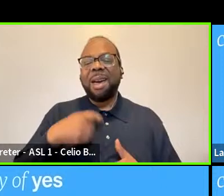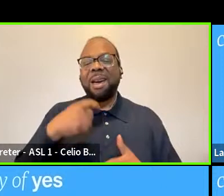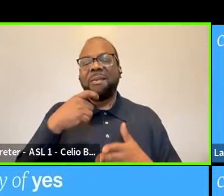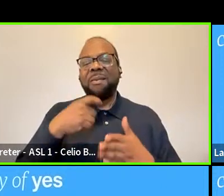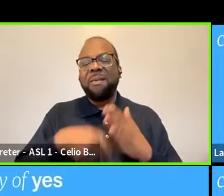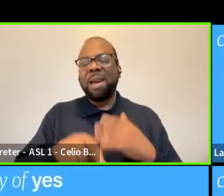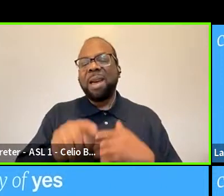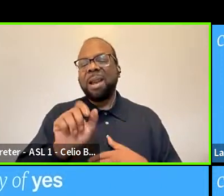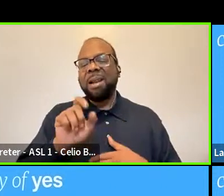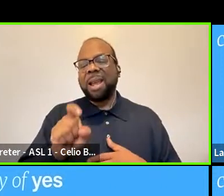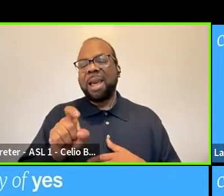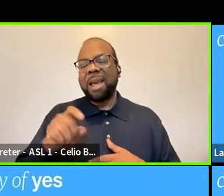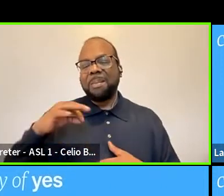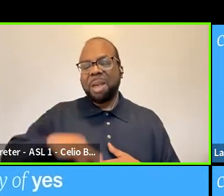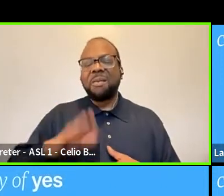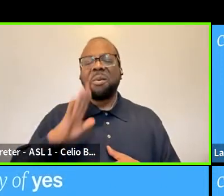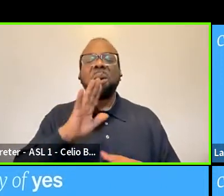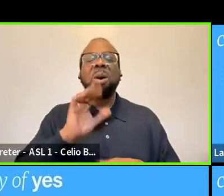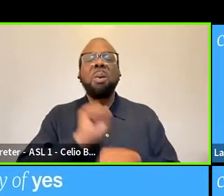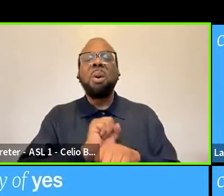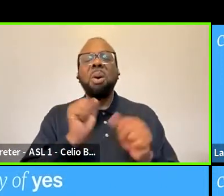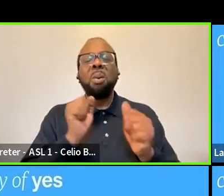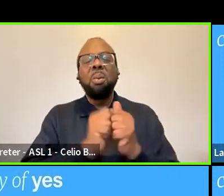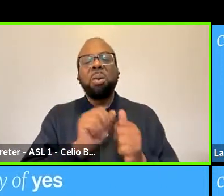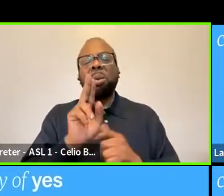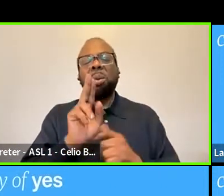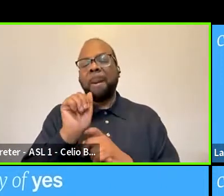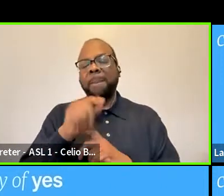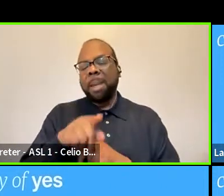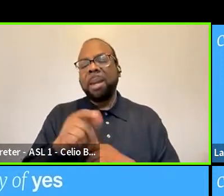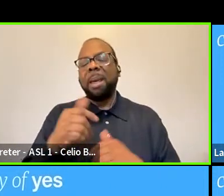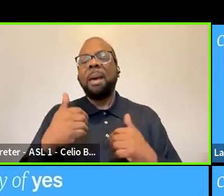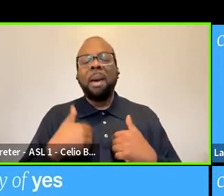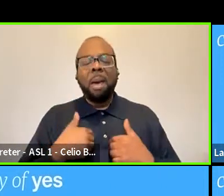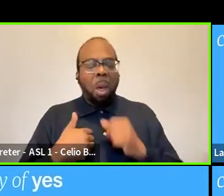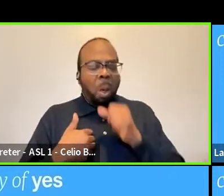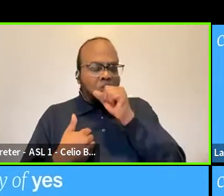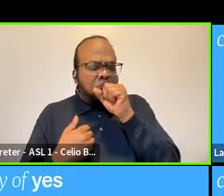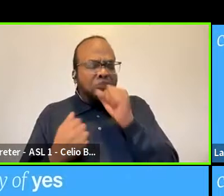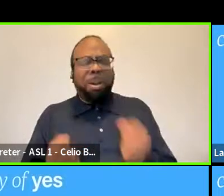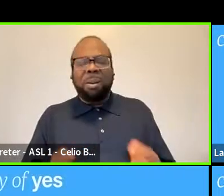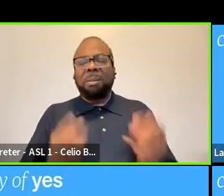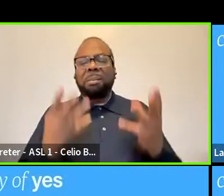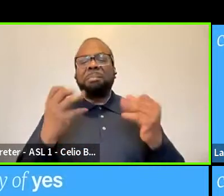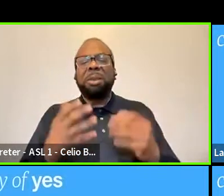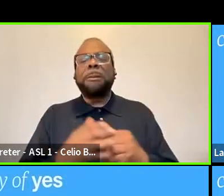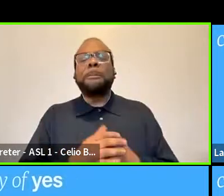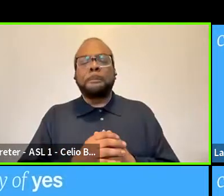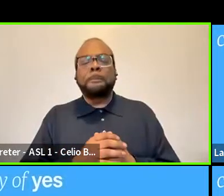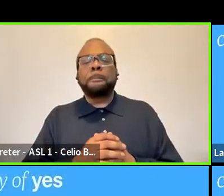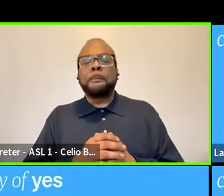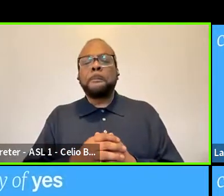will work with UAP to produce record numbers of income-restricted affordable units in the decades ahead.